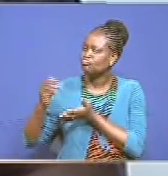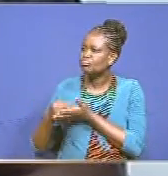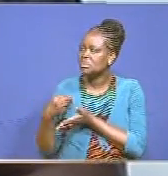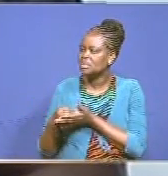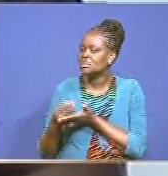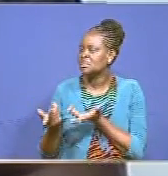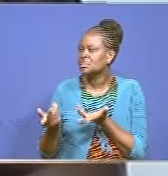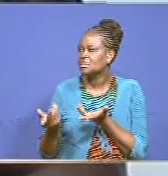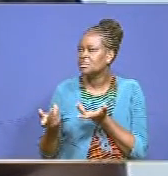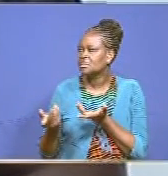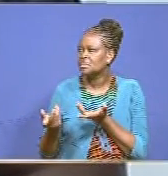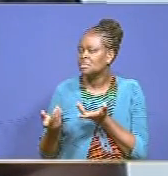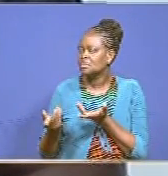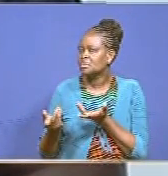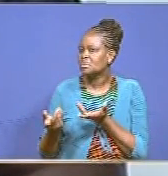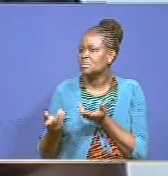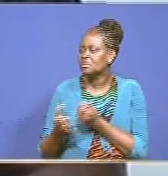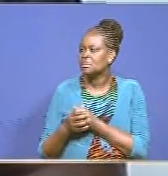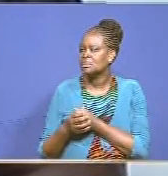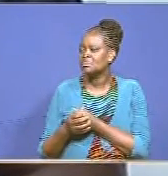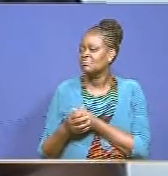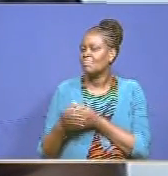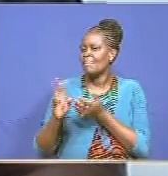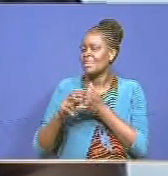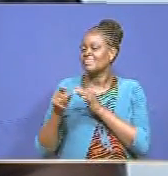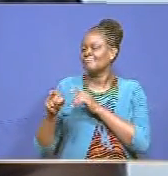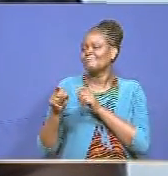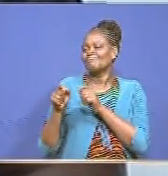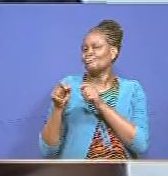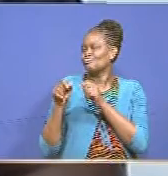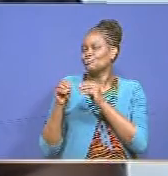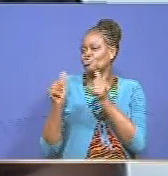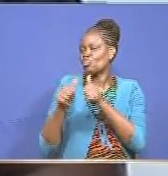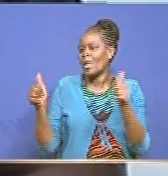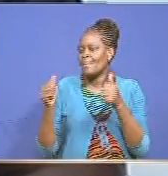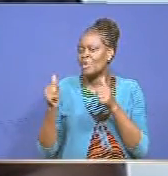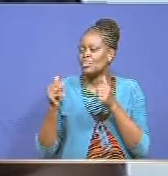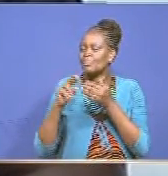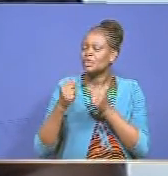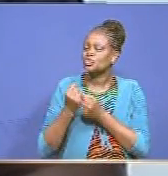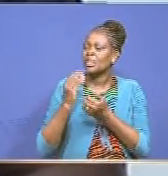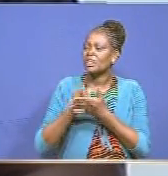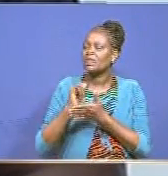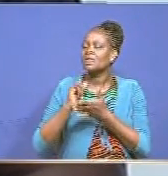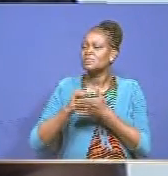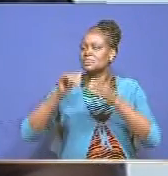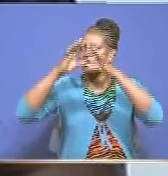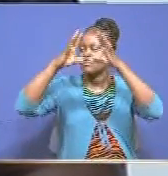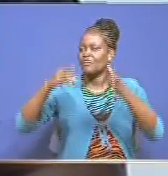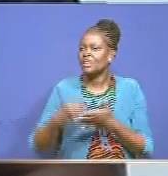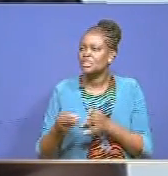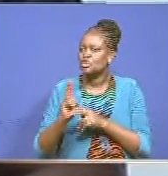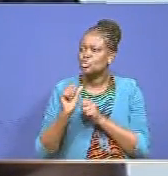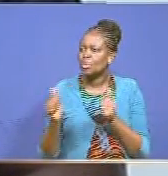all that. Two, there are no proper measures to make sure that these devolved finances are really put into proper